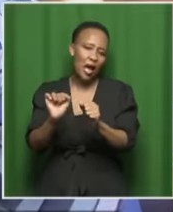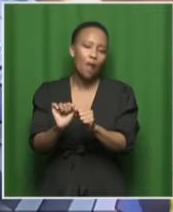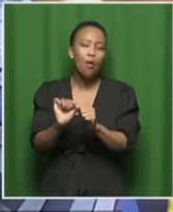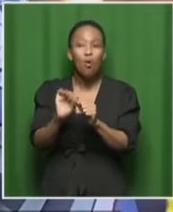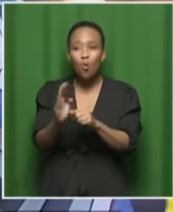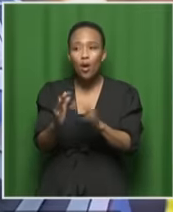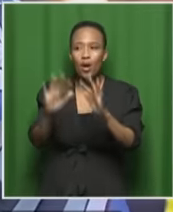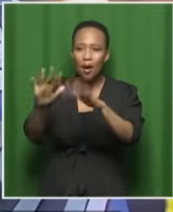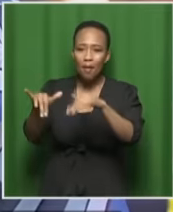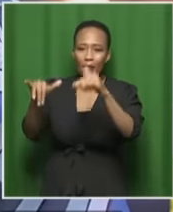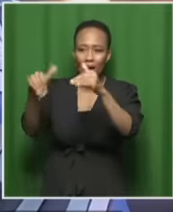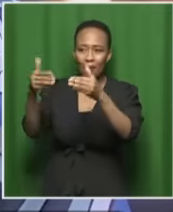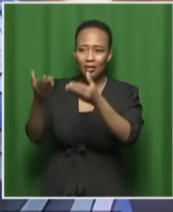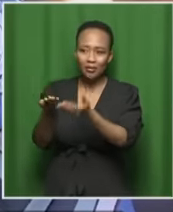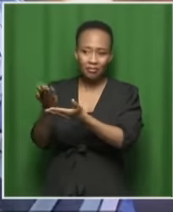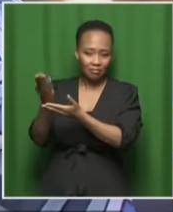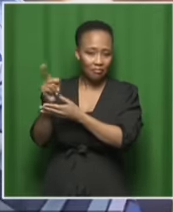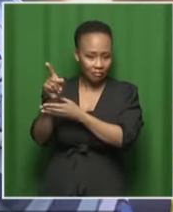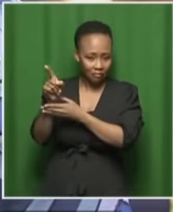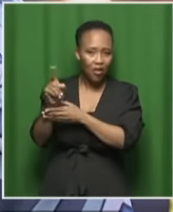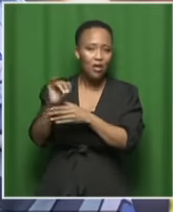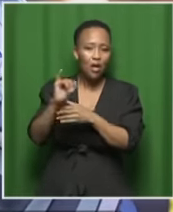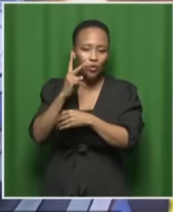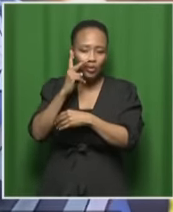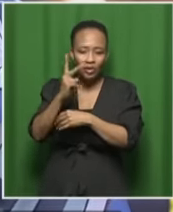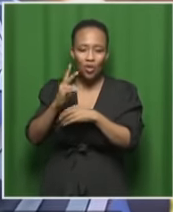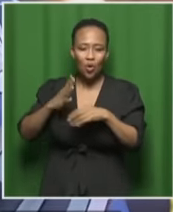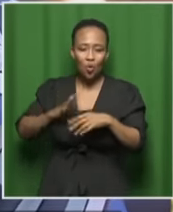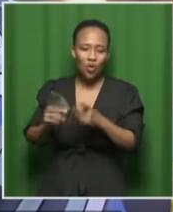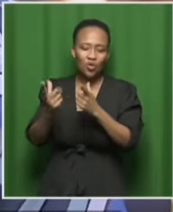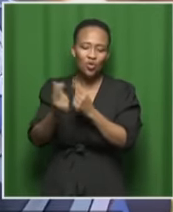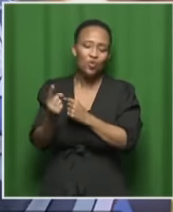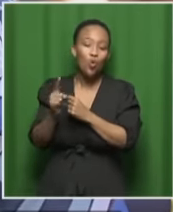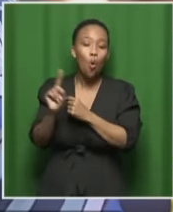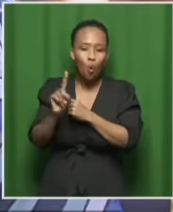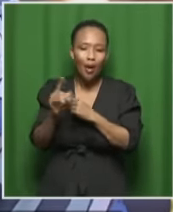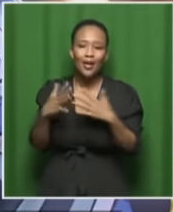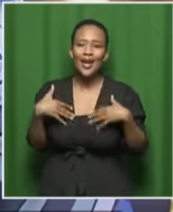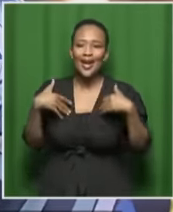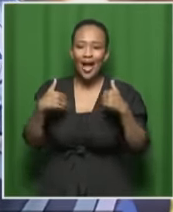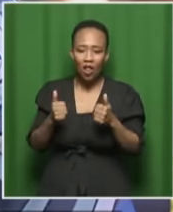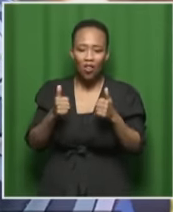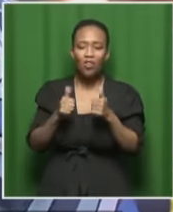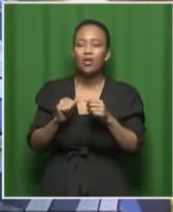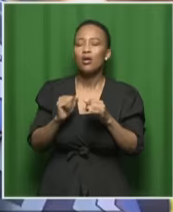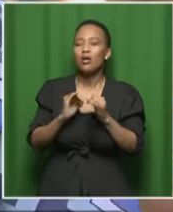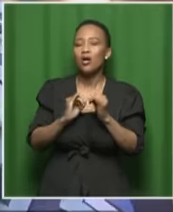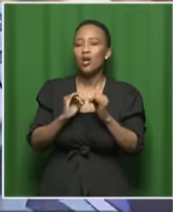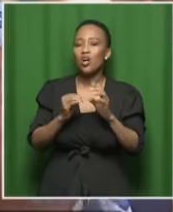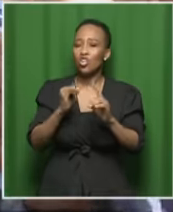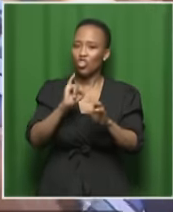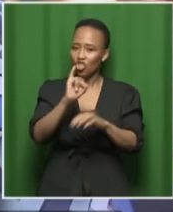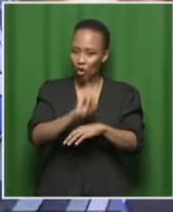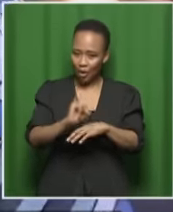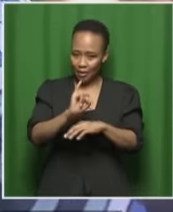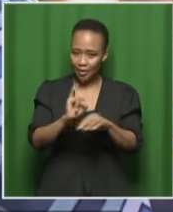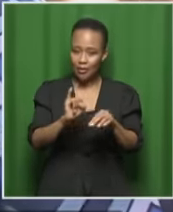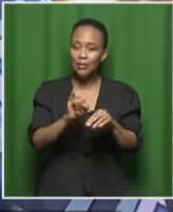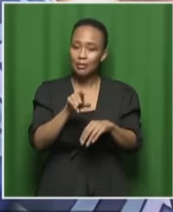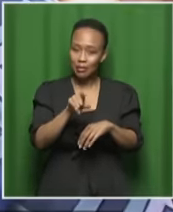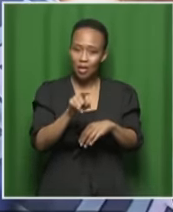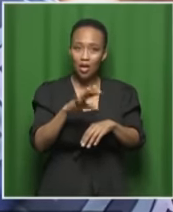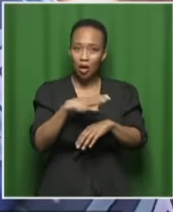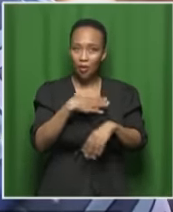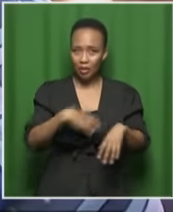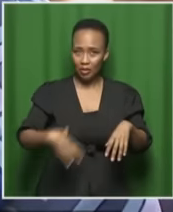enhance the areas that we wanted to do. For example, the National Health Insurance Act, which is on the desk of the President, that have gone through all